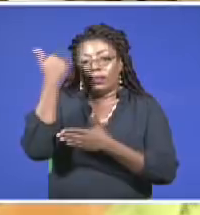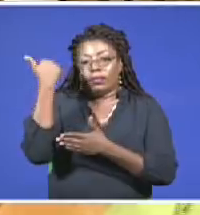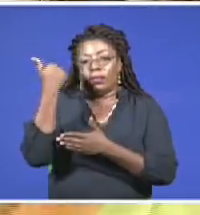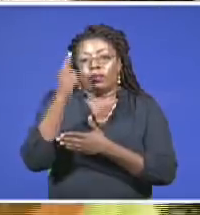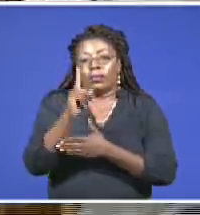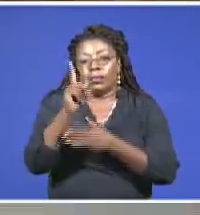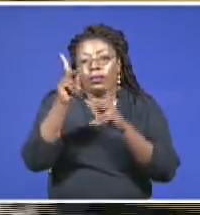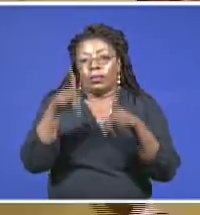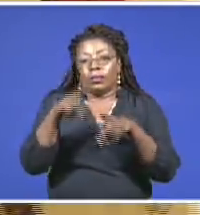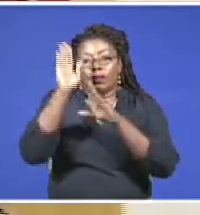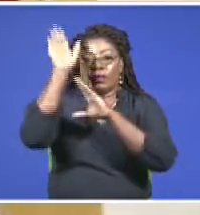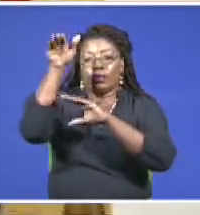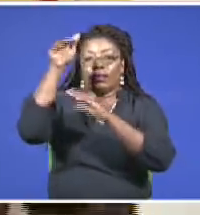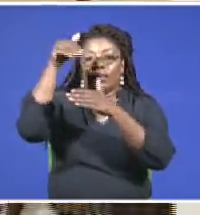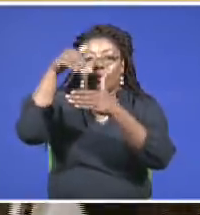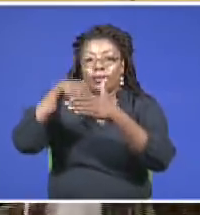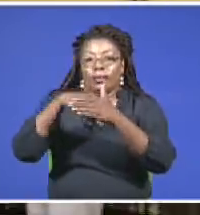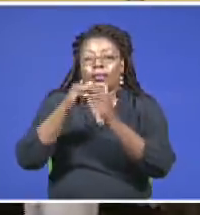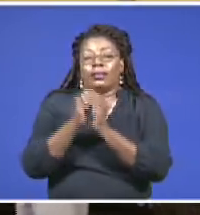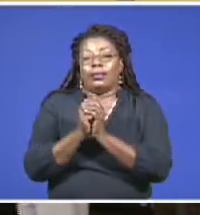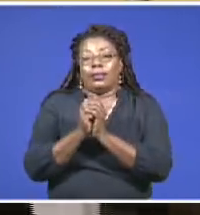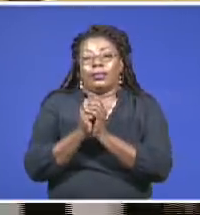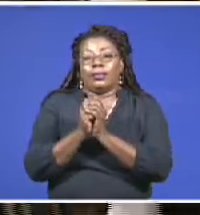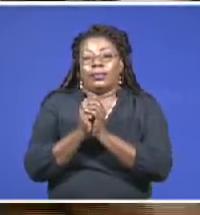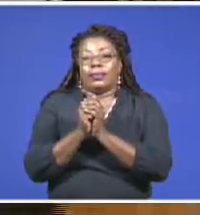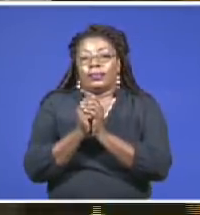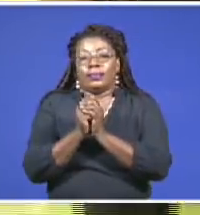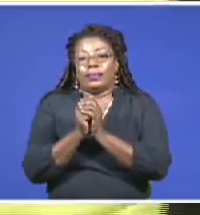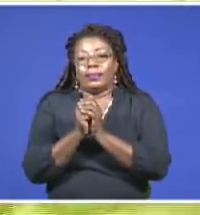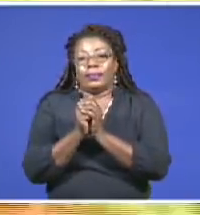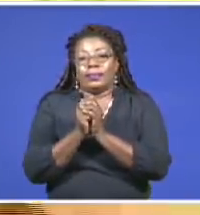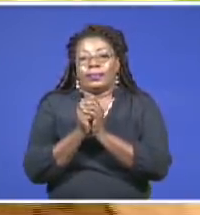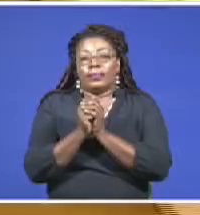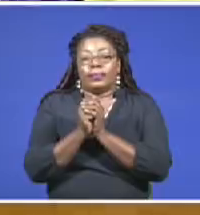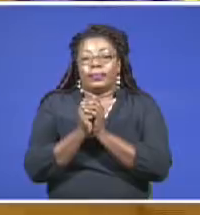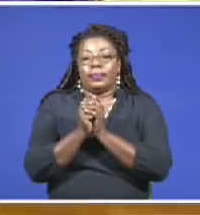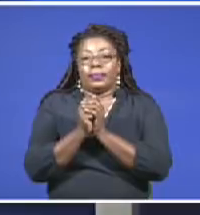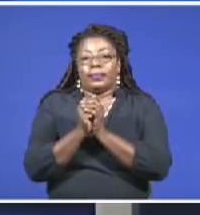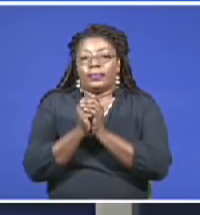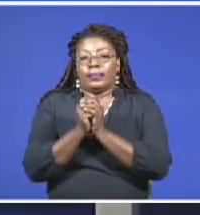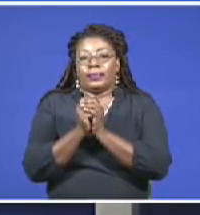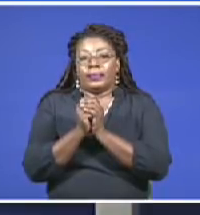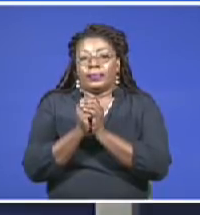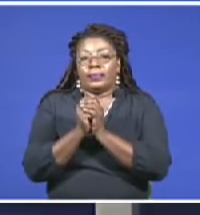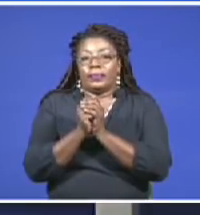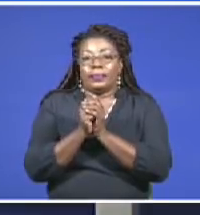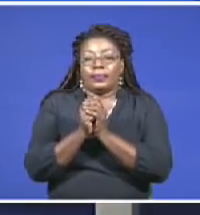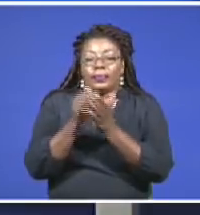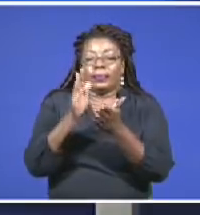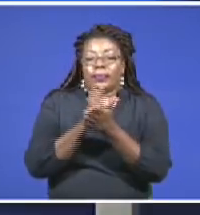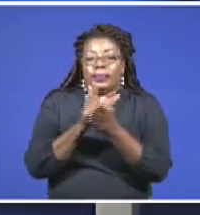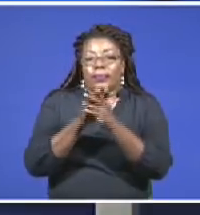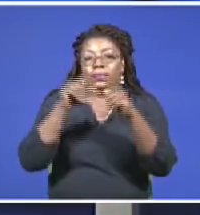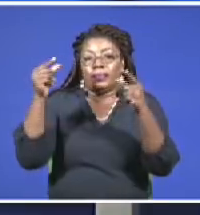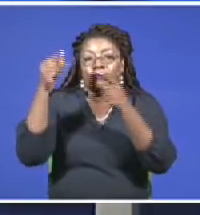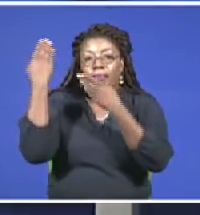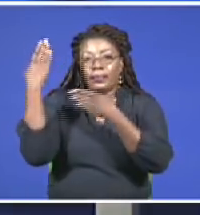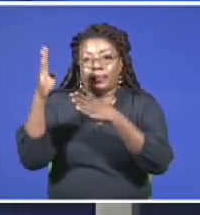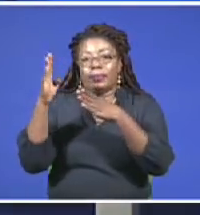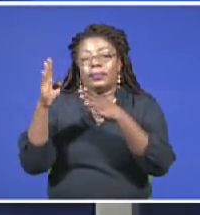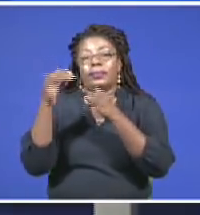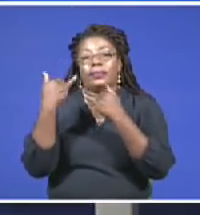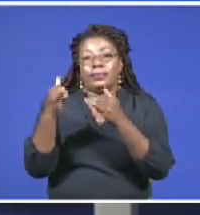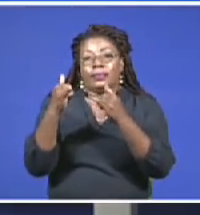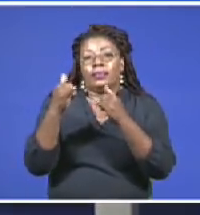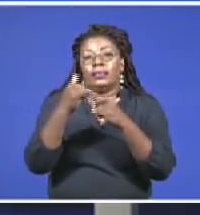made. Just kidding. For Zns Total Sports, I'm Charles Fisher. Schools from Grand Bahama will start playing